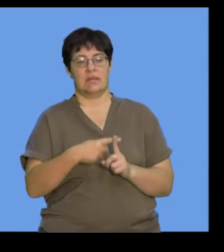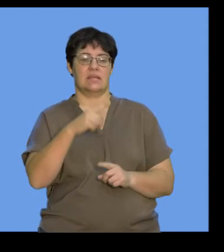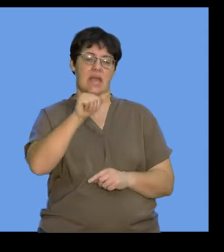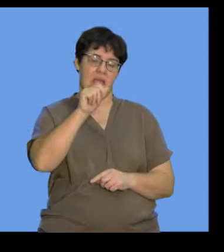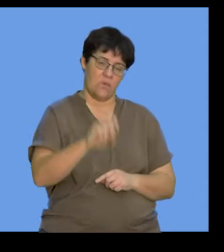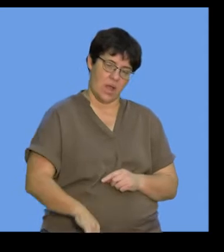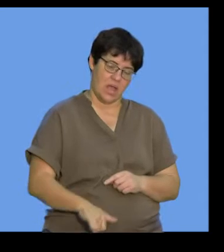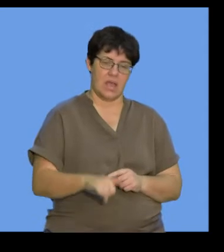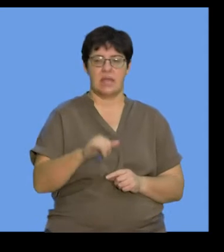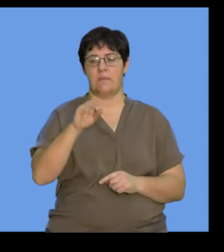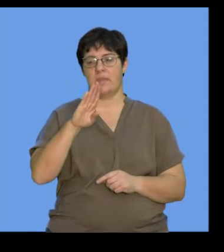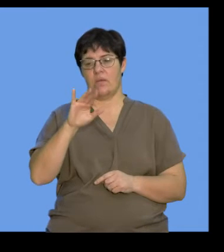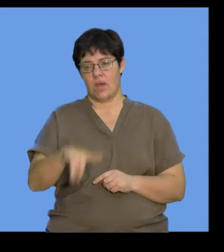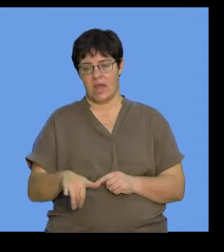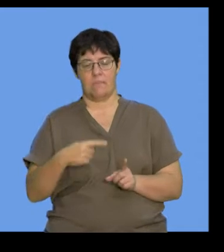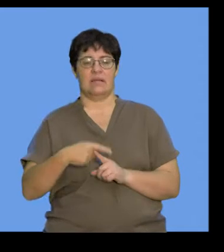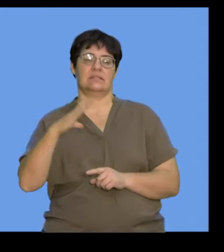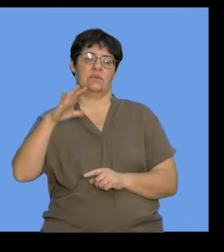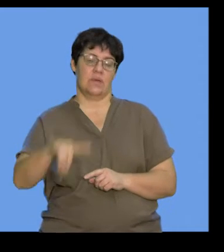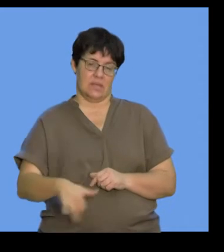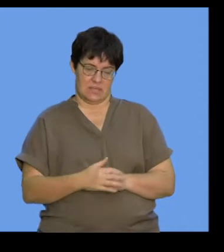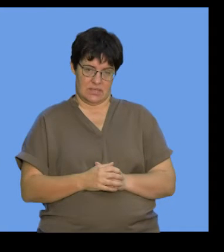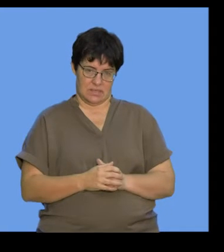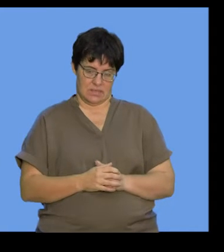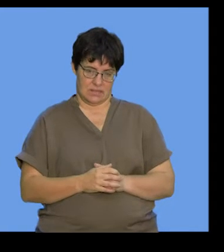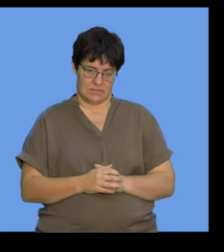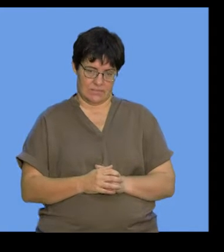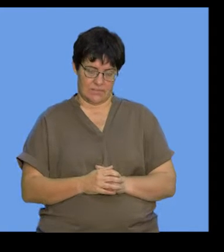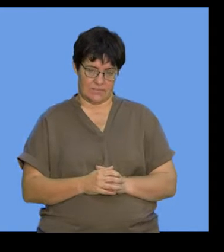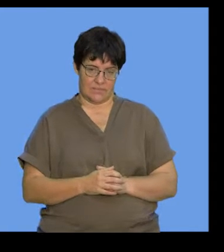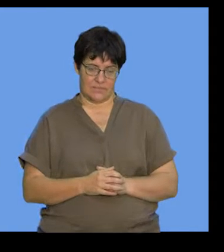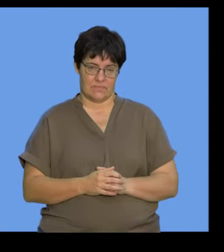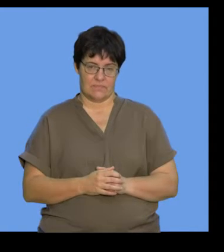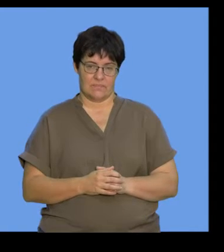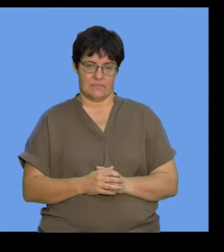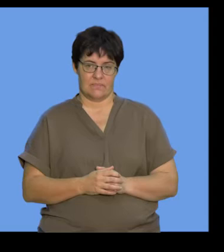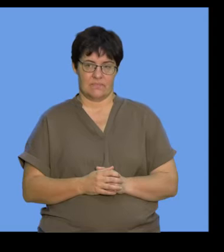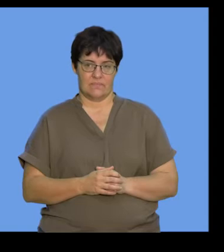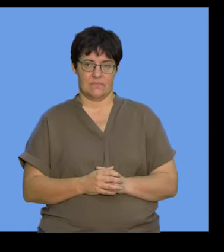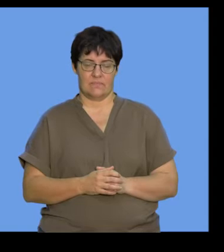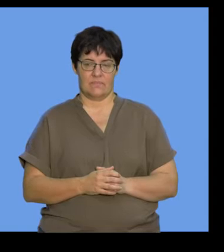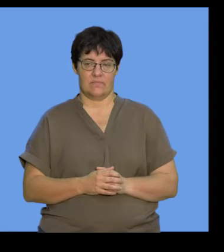ay, by, and cy with a plus in between them.